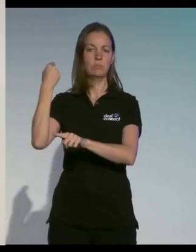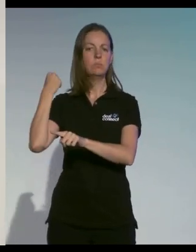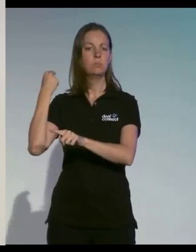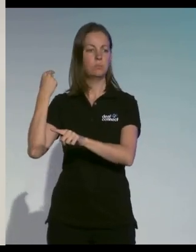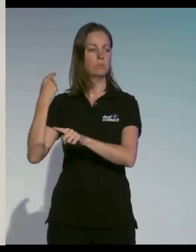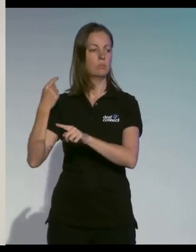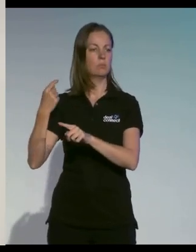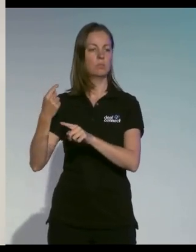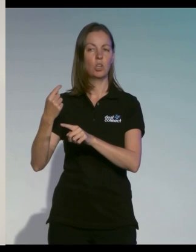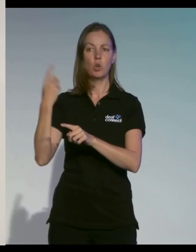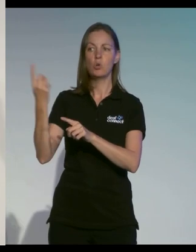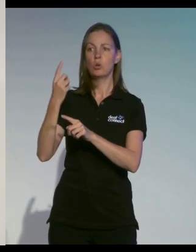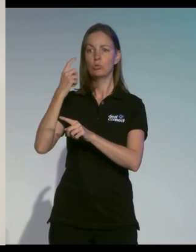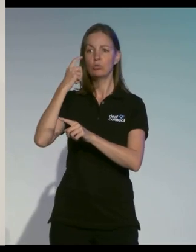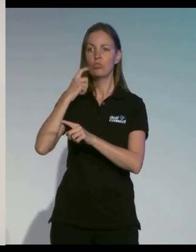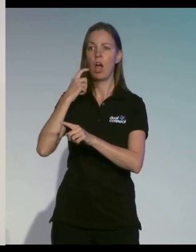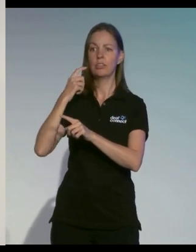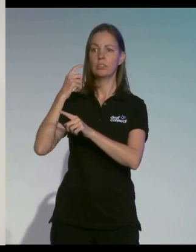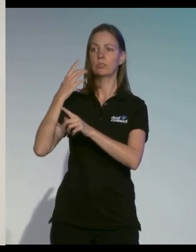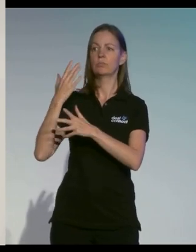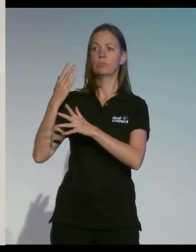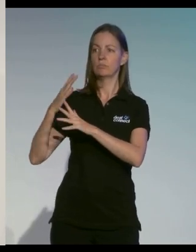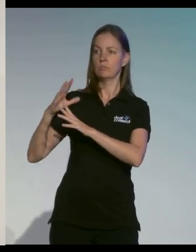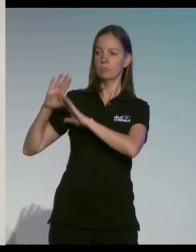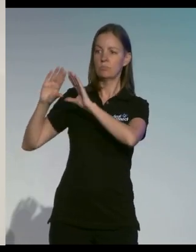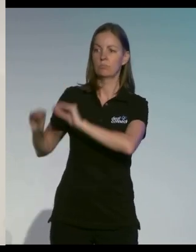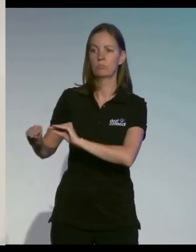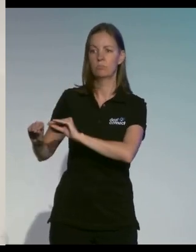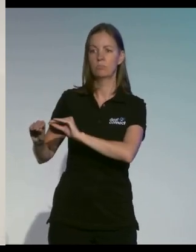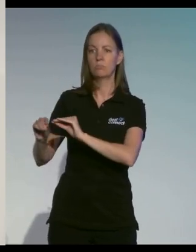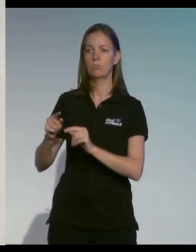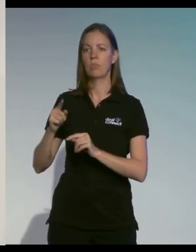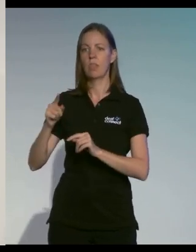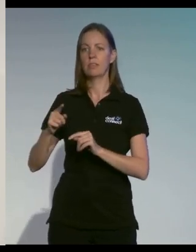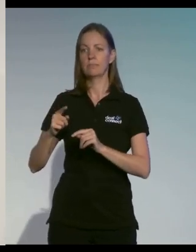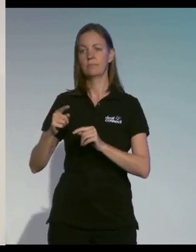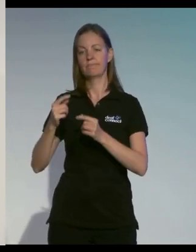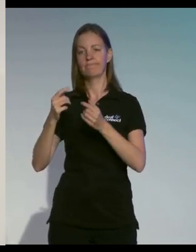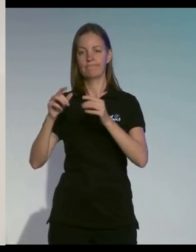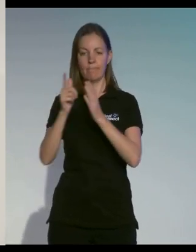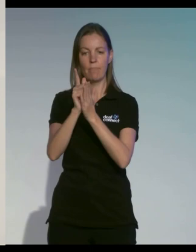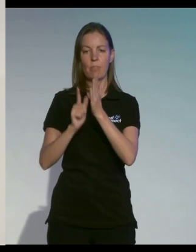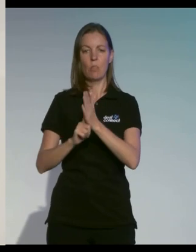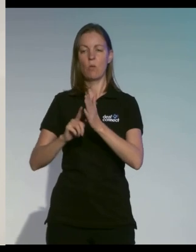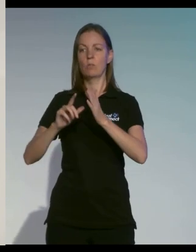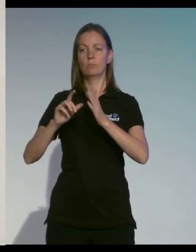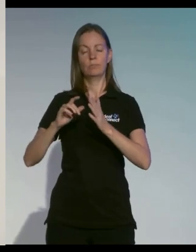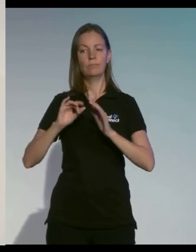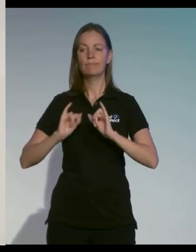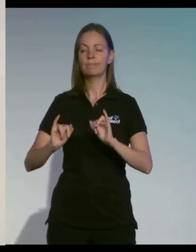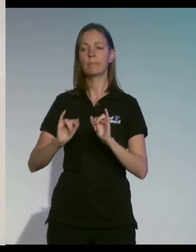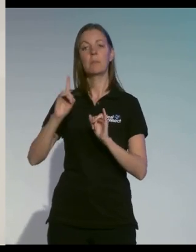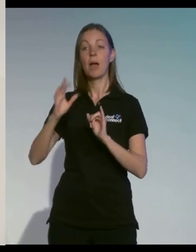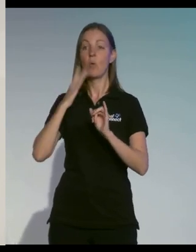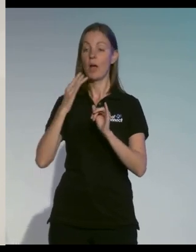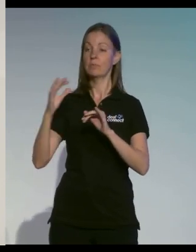people, trying to kill it at birth. But after marriage equality came,